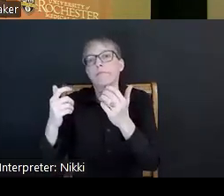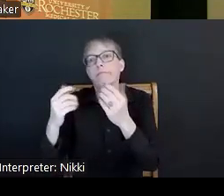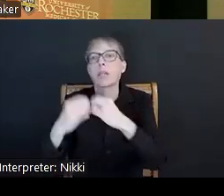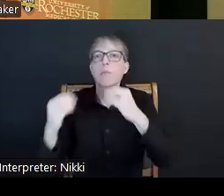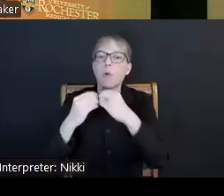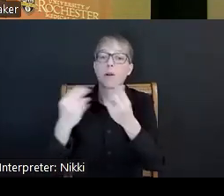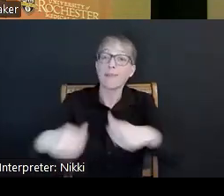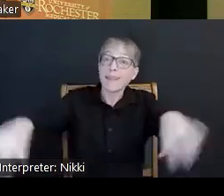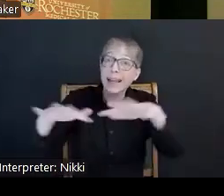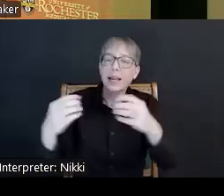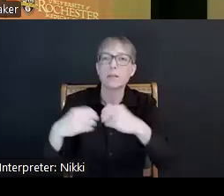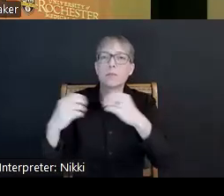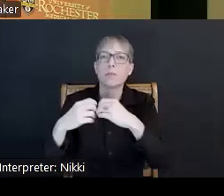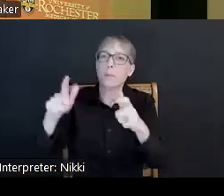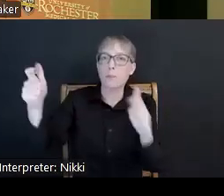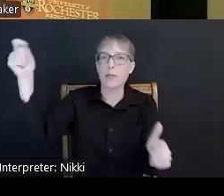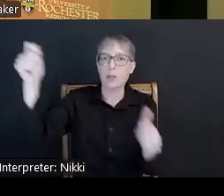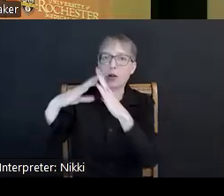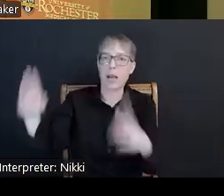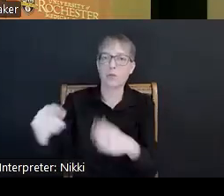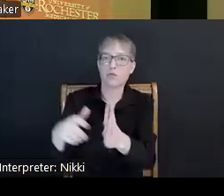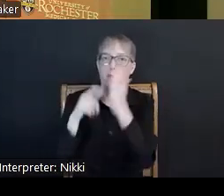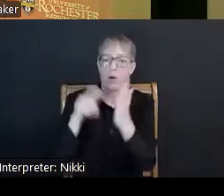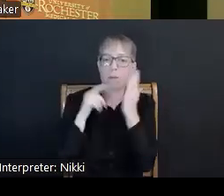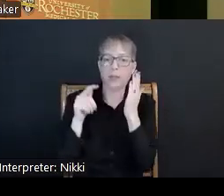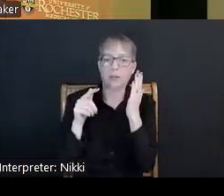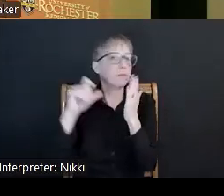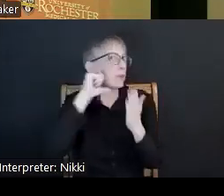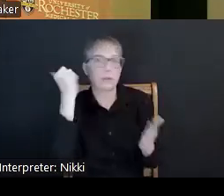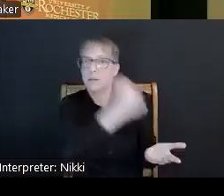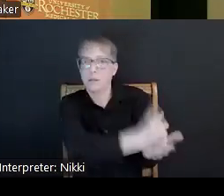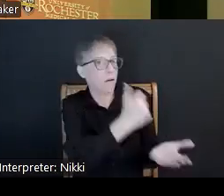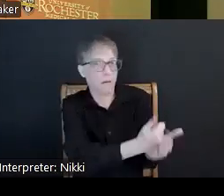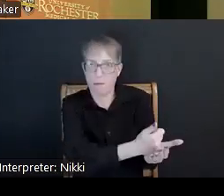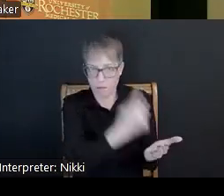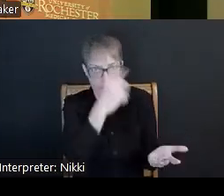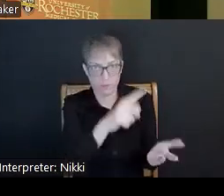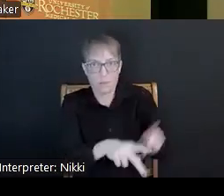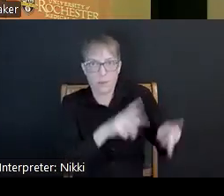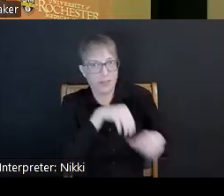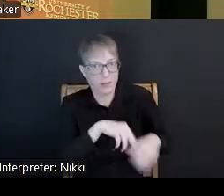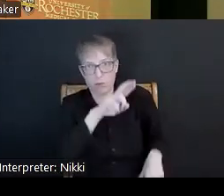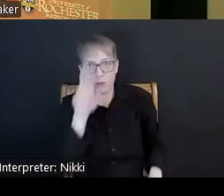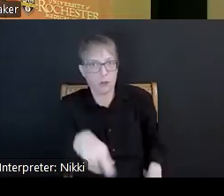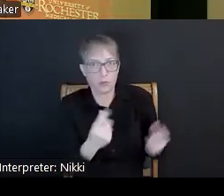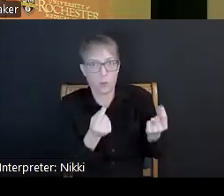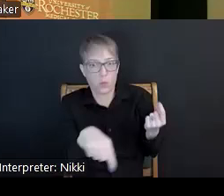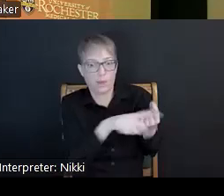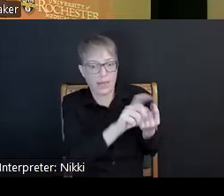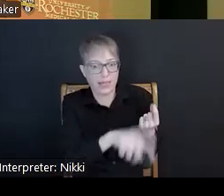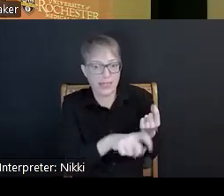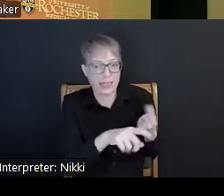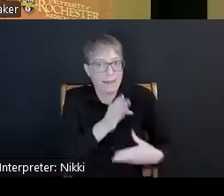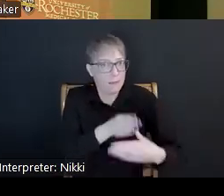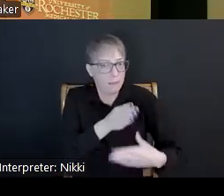it impossible to provide the housing which is needed for the people in Rochester in the moderate income